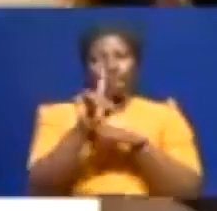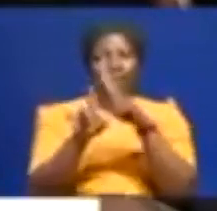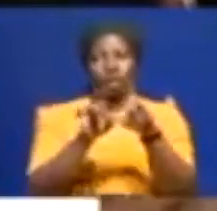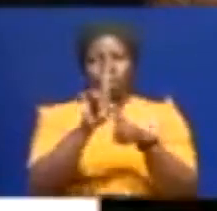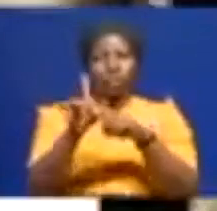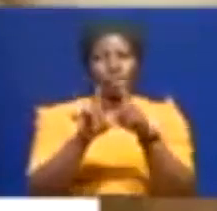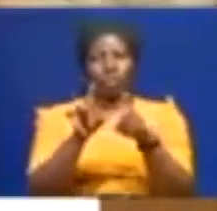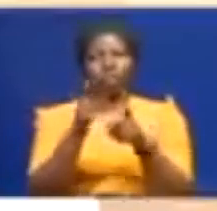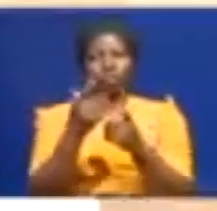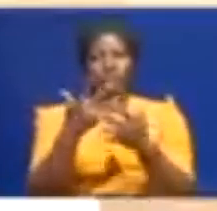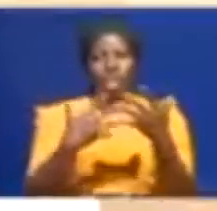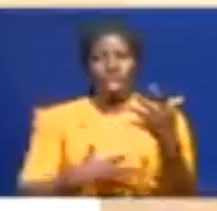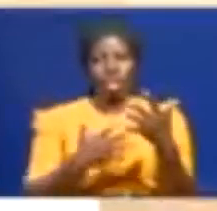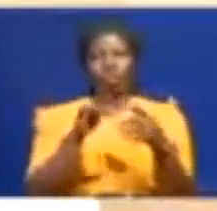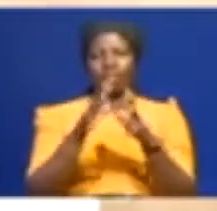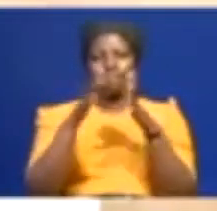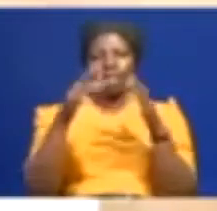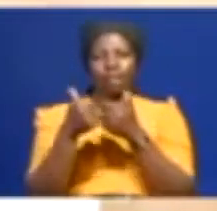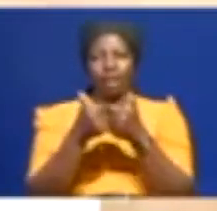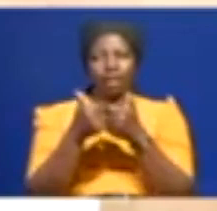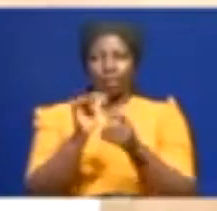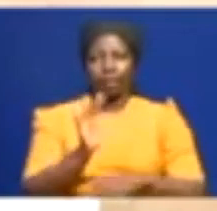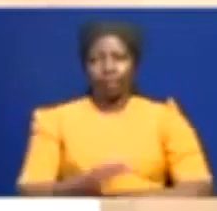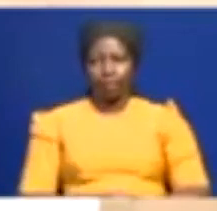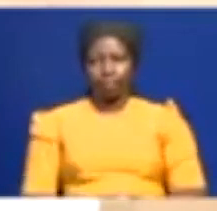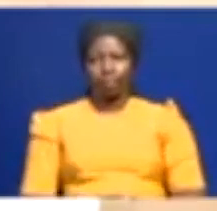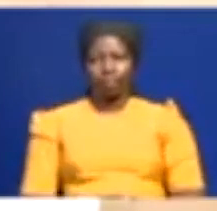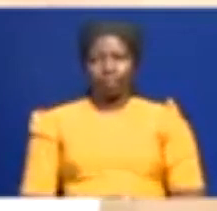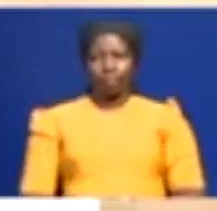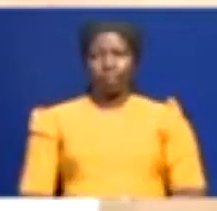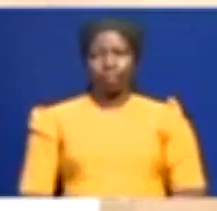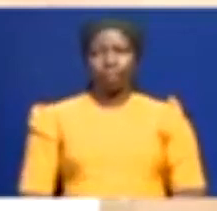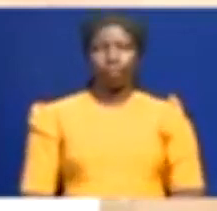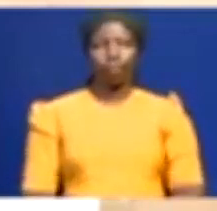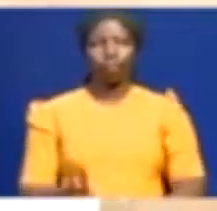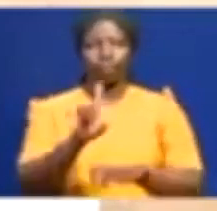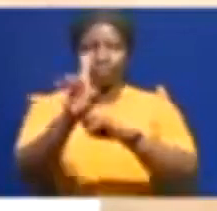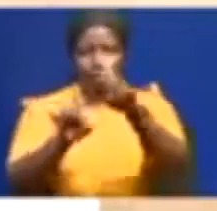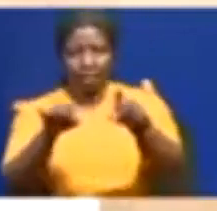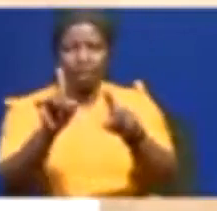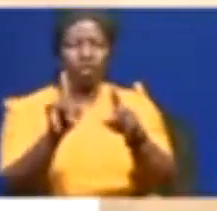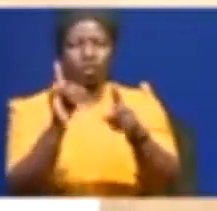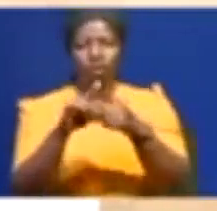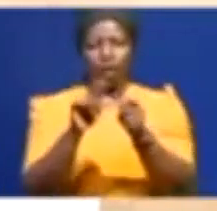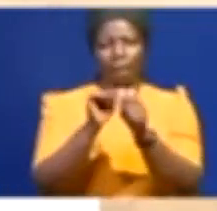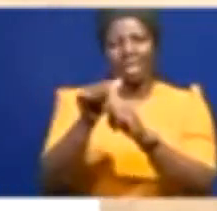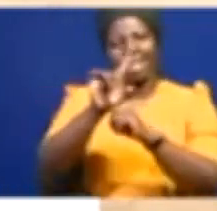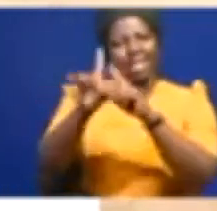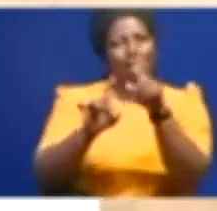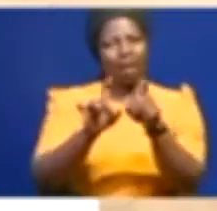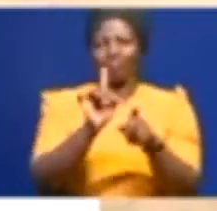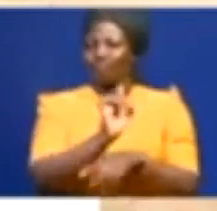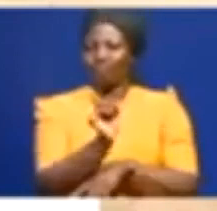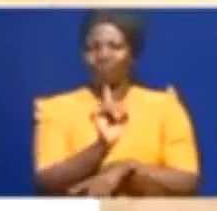biggest challenges. It's not really being coached or grilling them to just pass exams, no. It is being